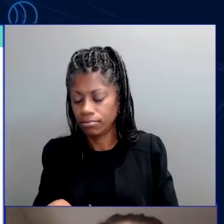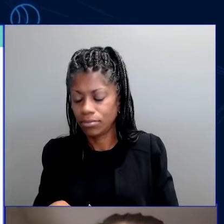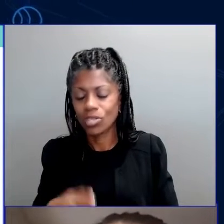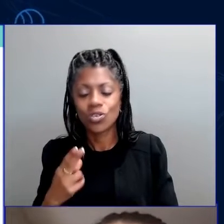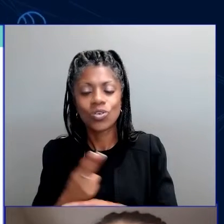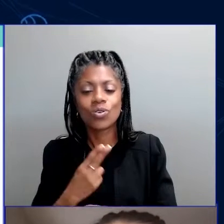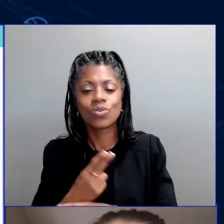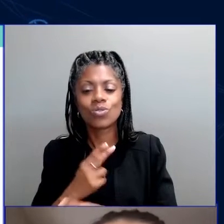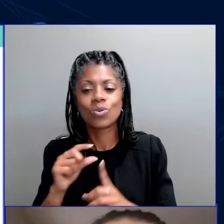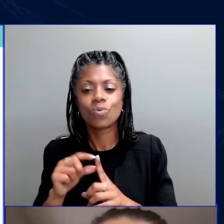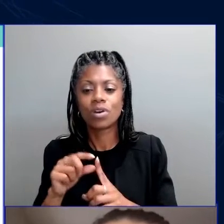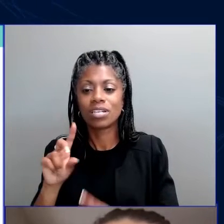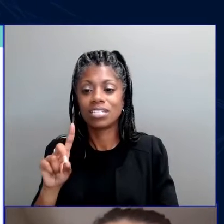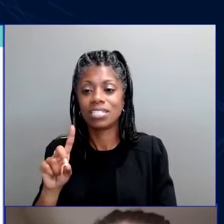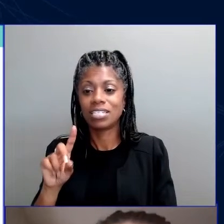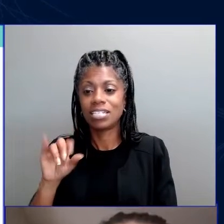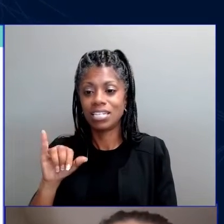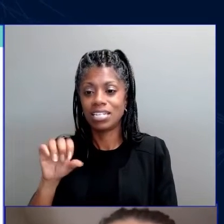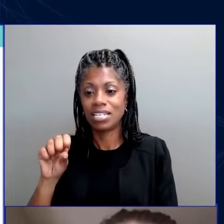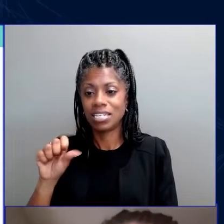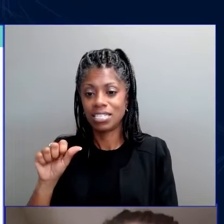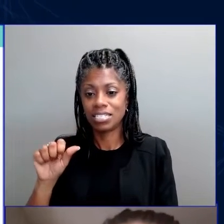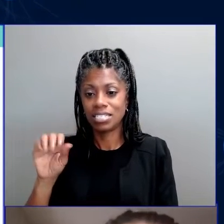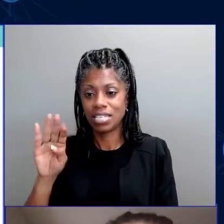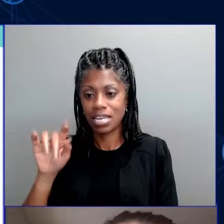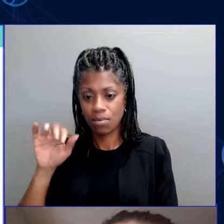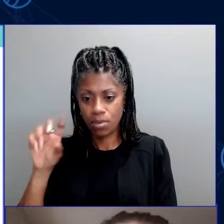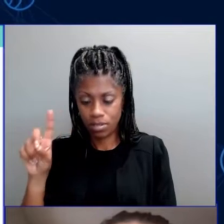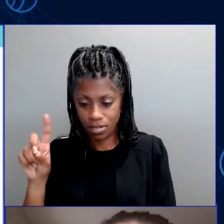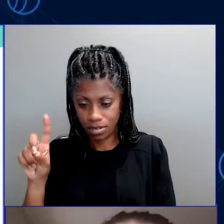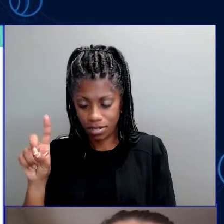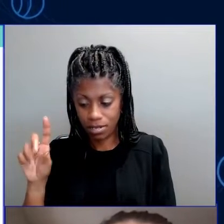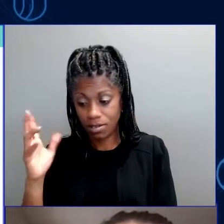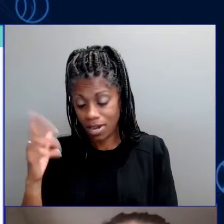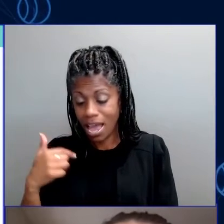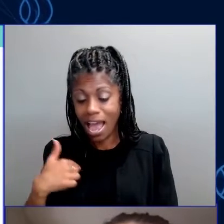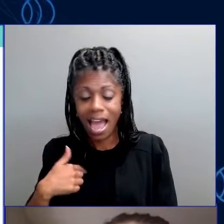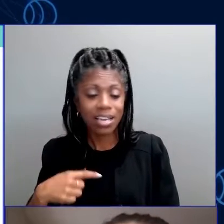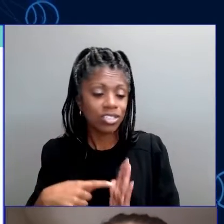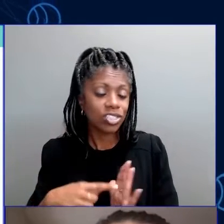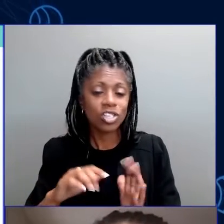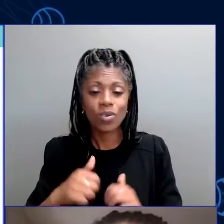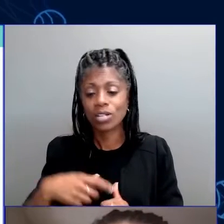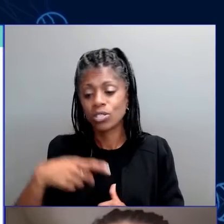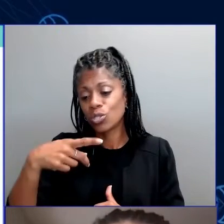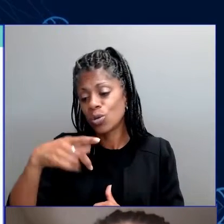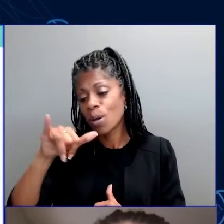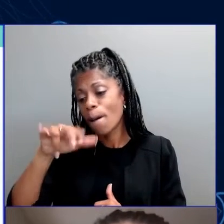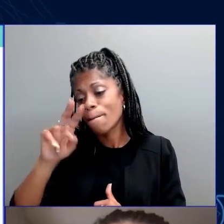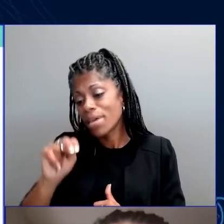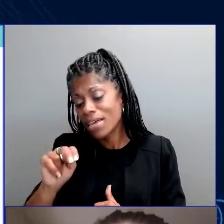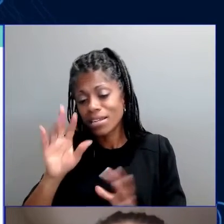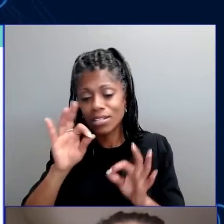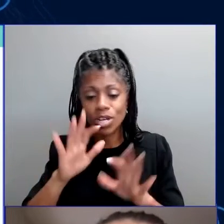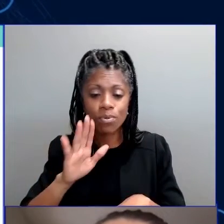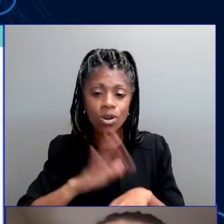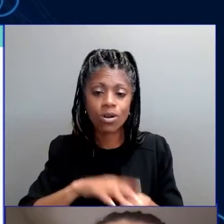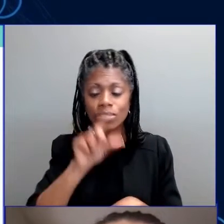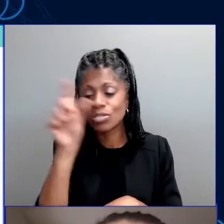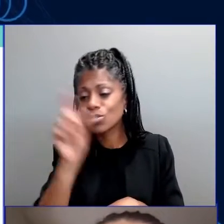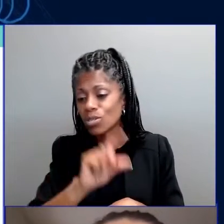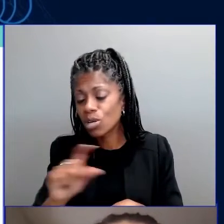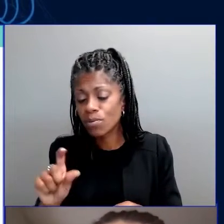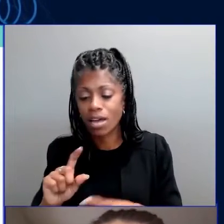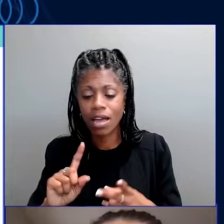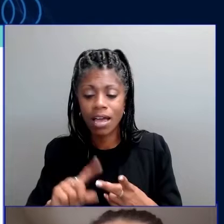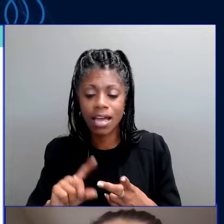can show you how to make your social media pages accessible and pin an interpreter's video on Zoom. I can tell you